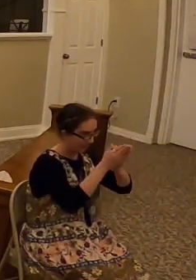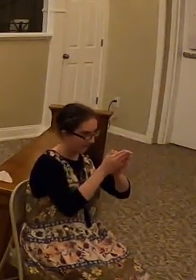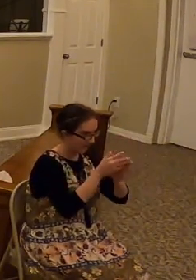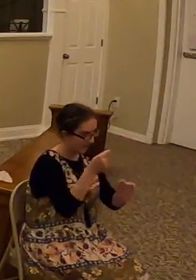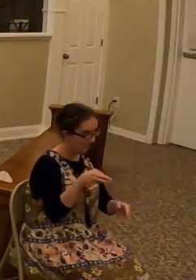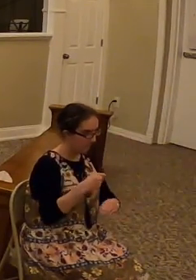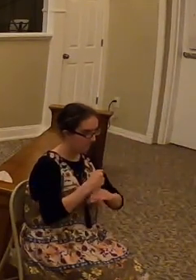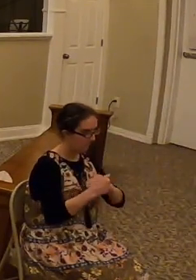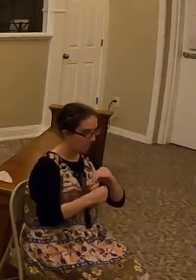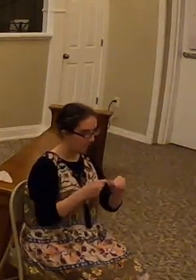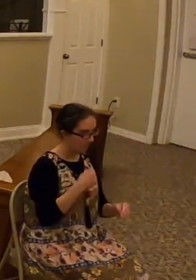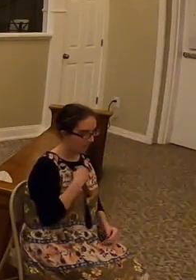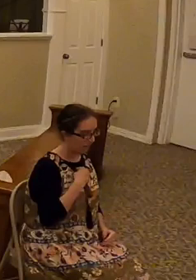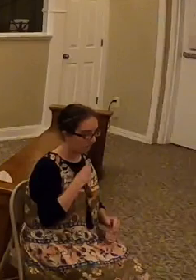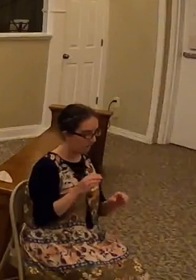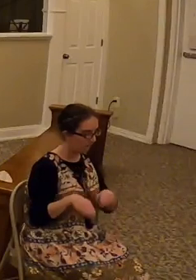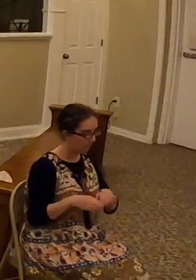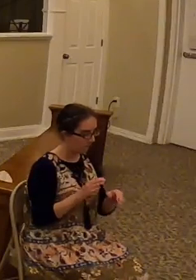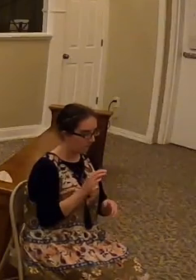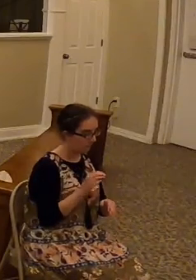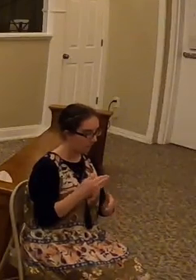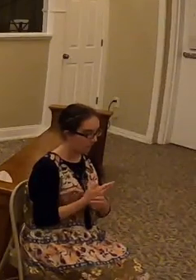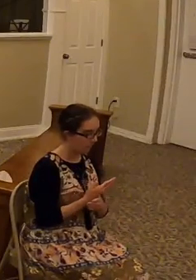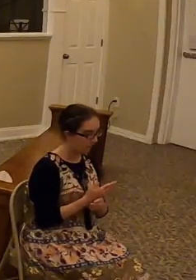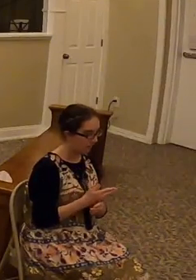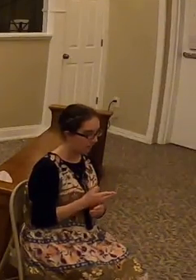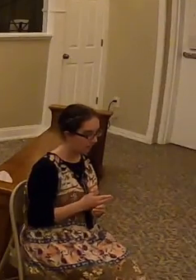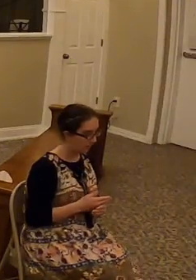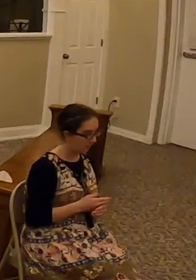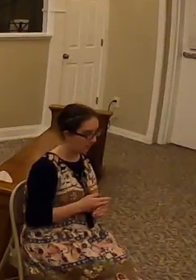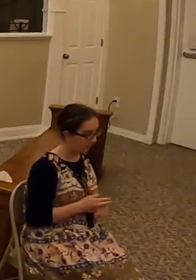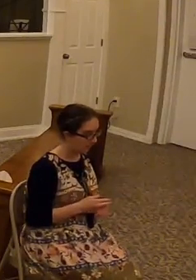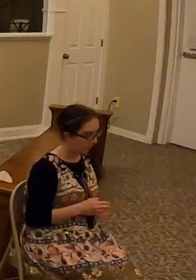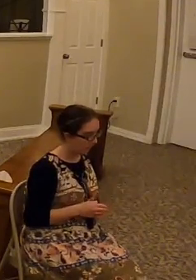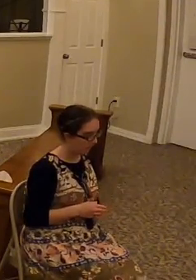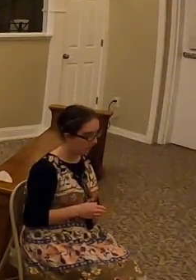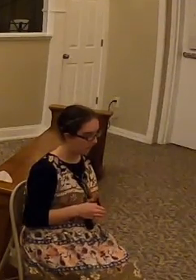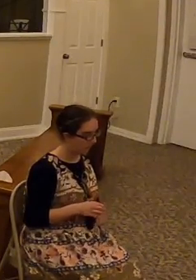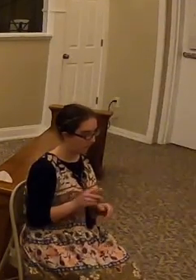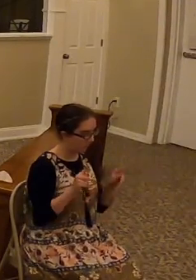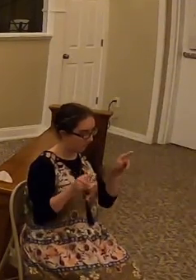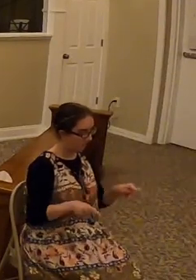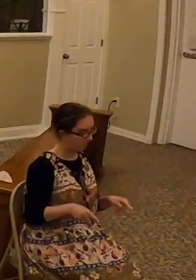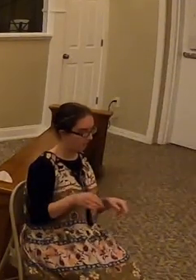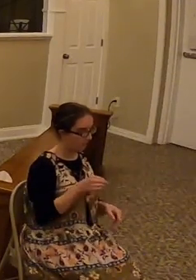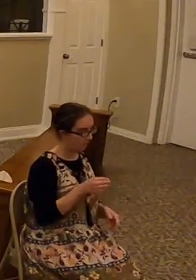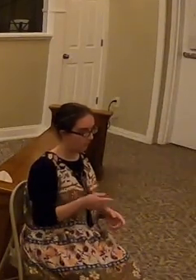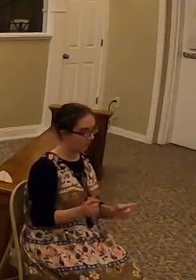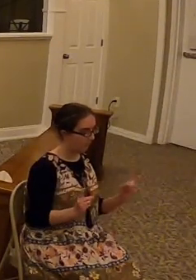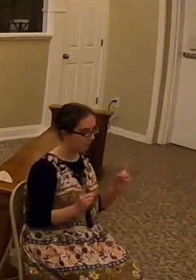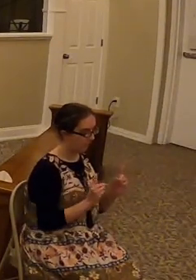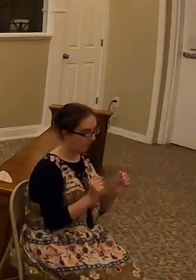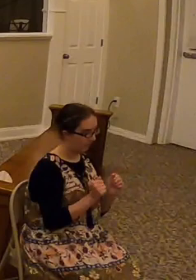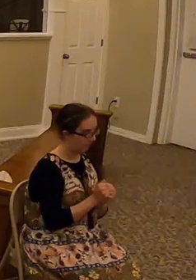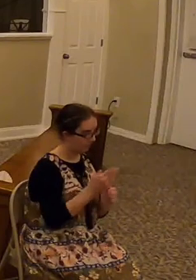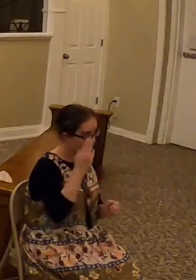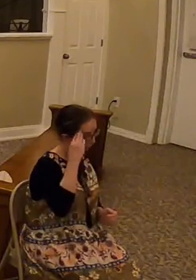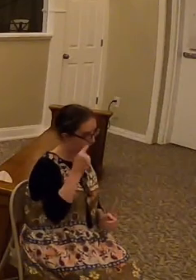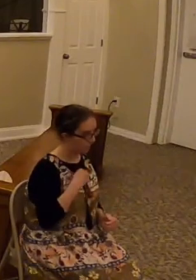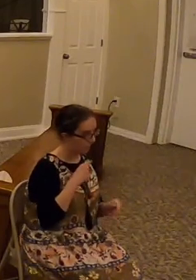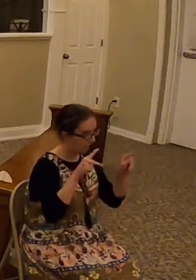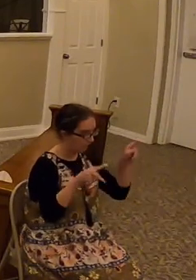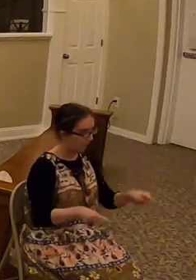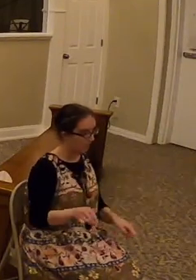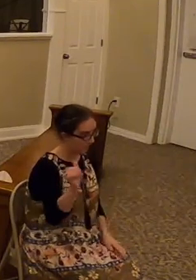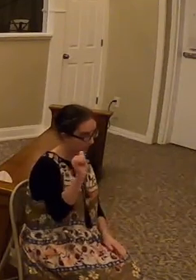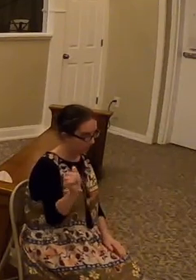me. You can do that. It don't bother me at all, because every single person in this town, amen, that I've come in contact with that knows me